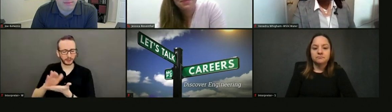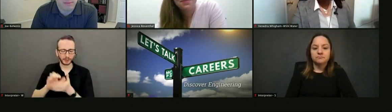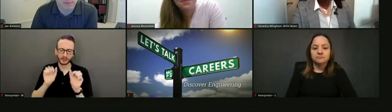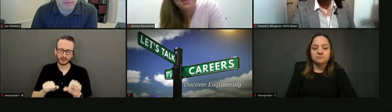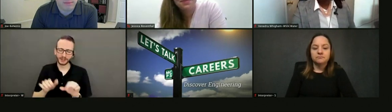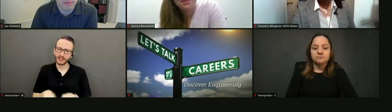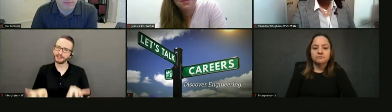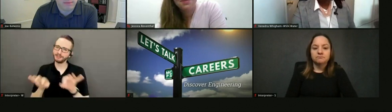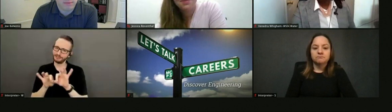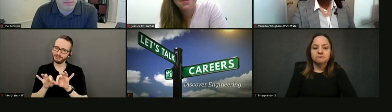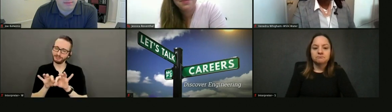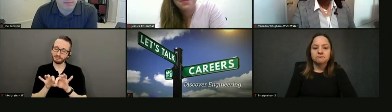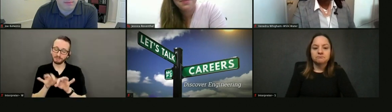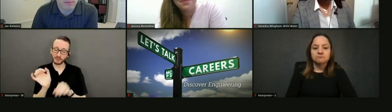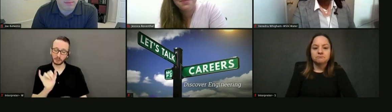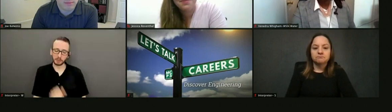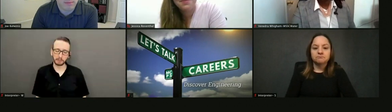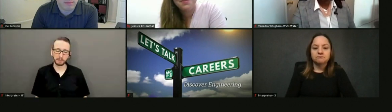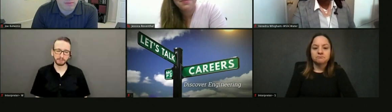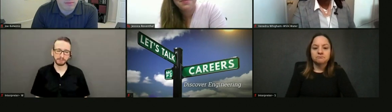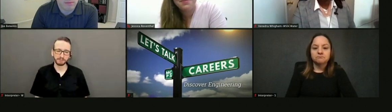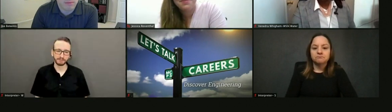would be the only other thing I'd say.